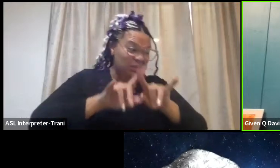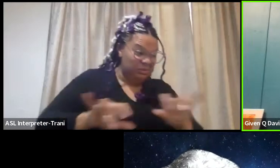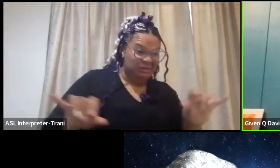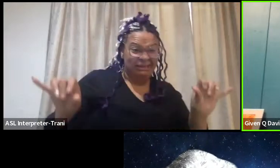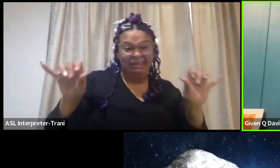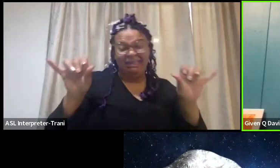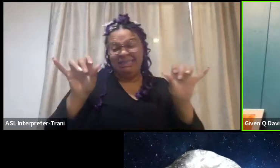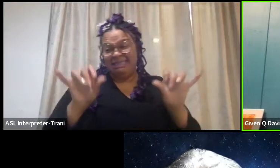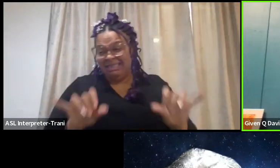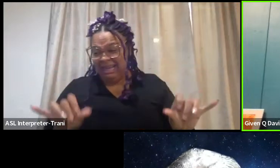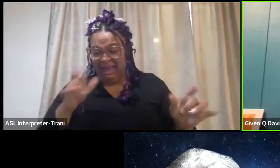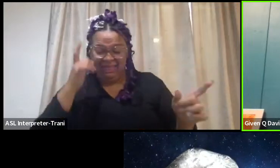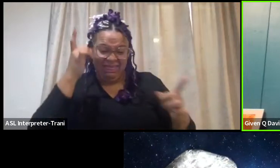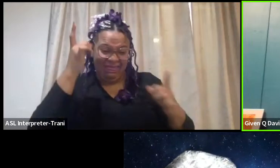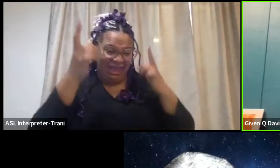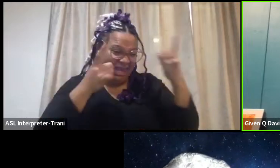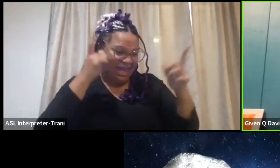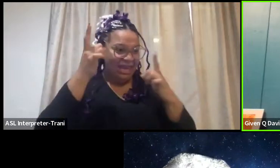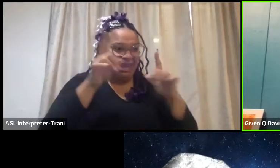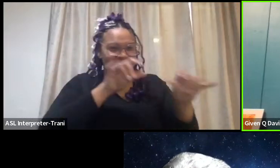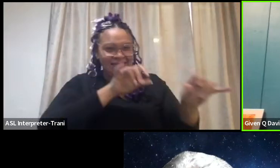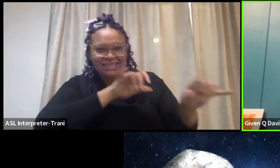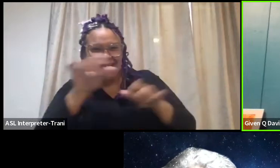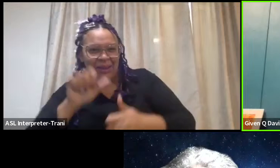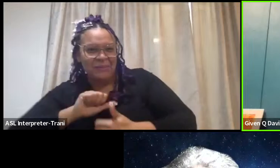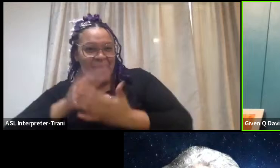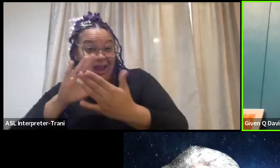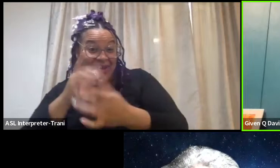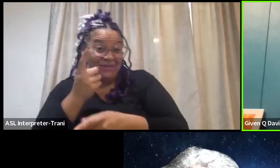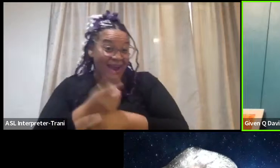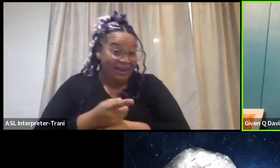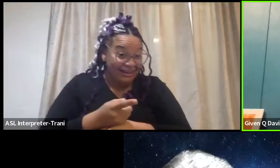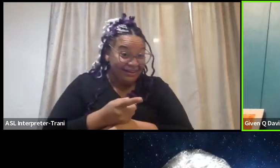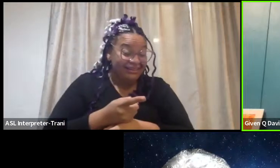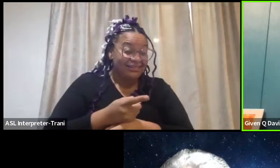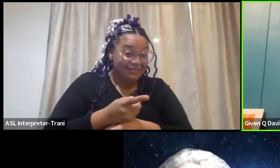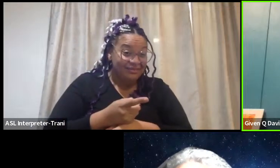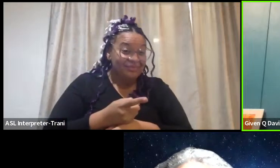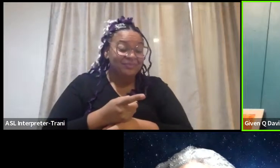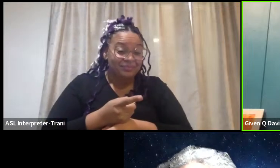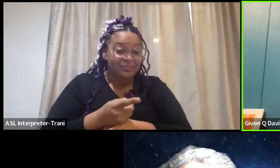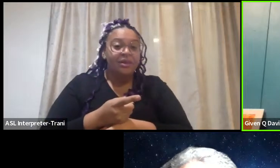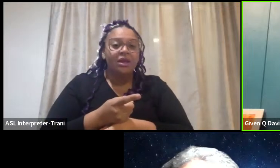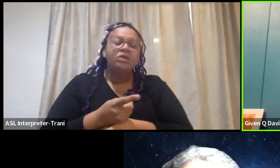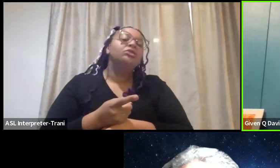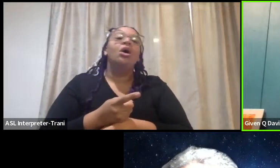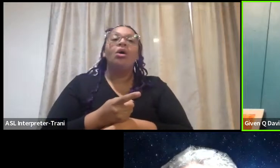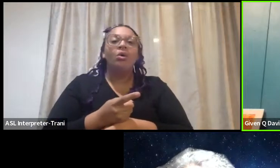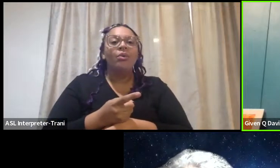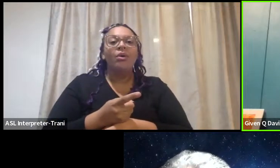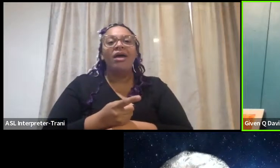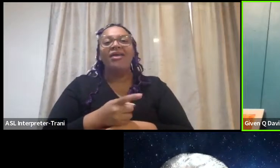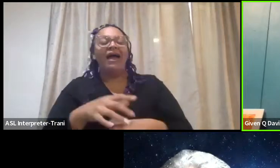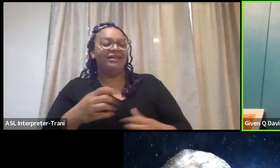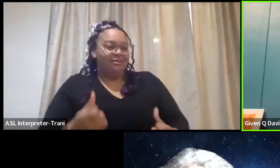simultaneously thinking in similar directions, right? So let's take that hot, hot fire of Aries,